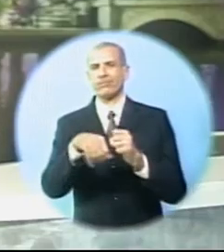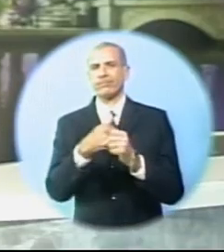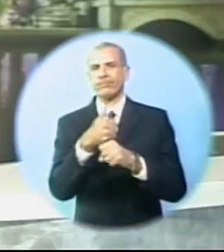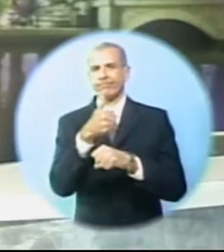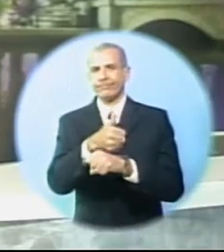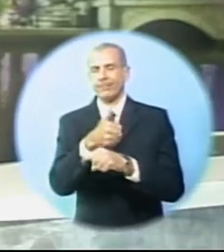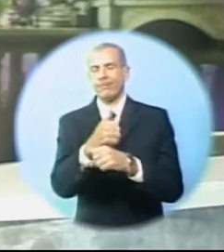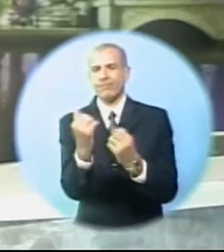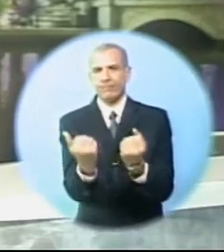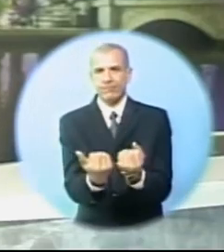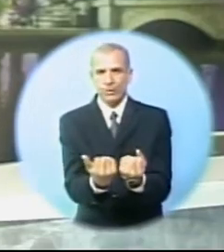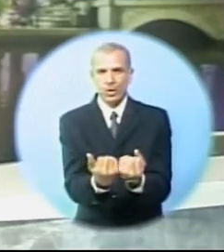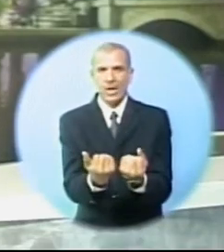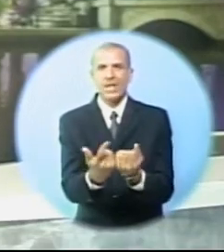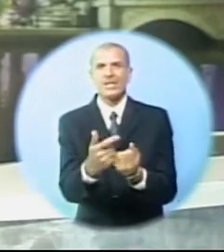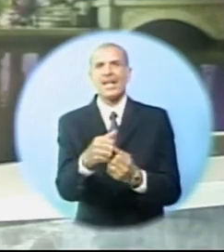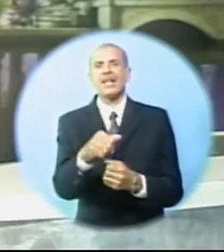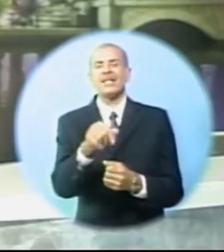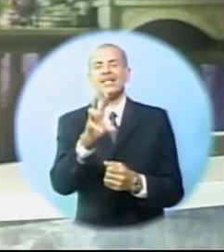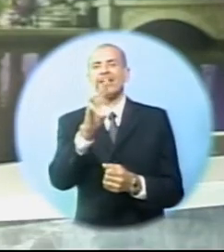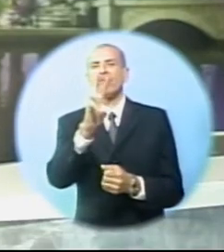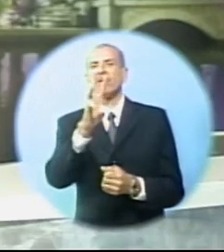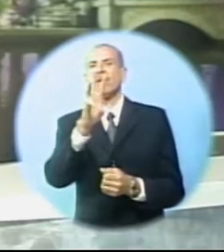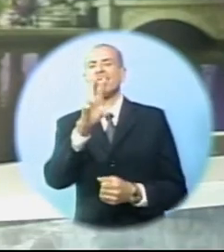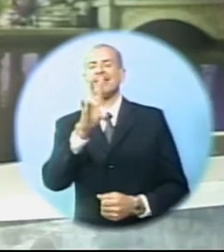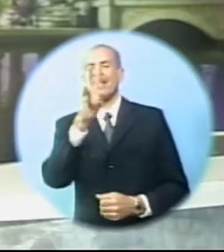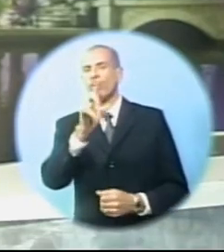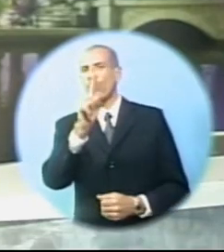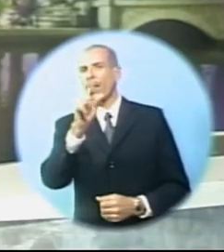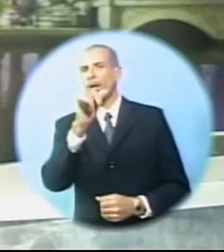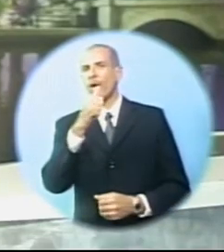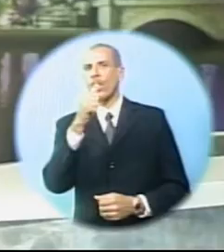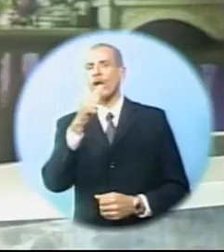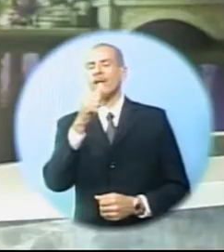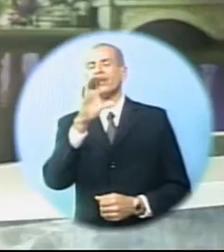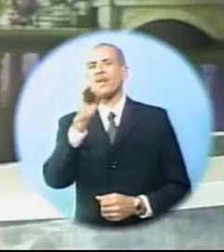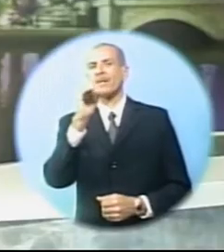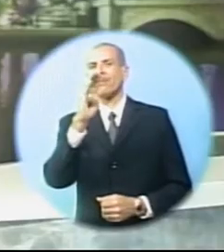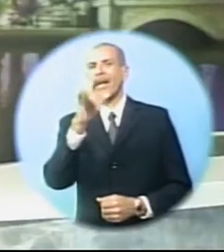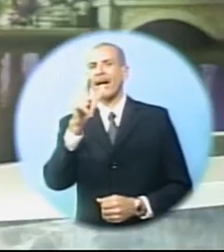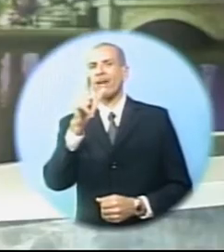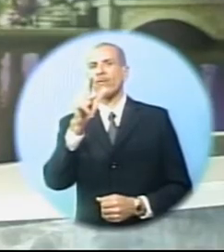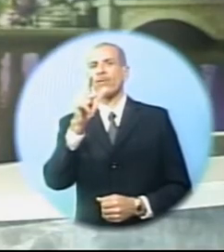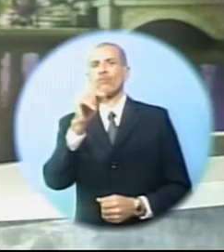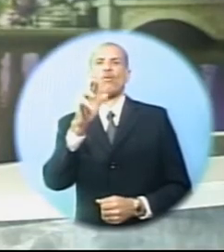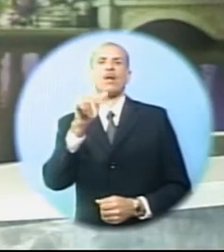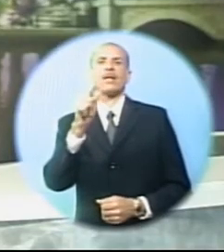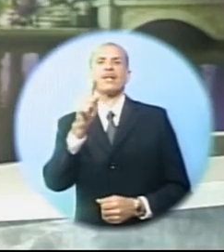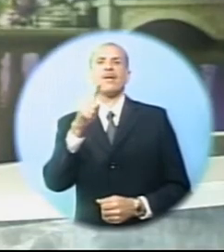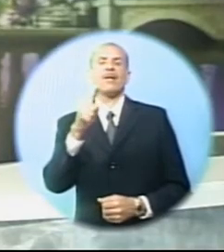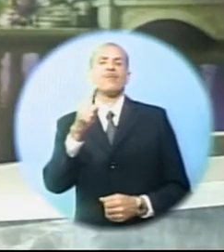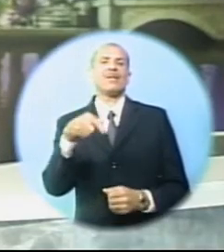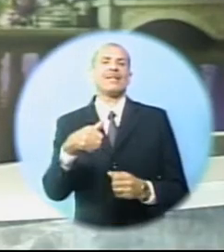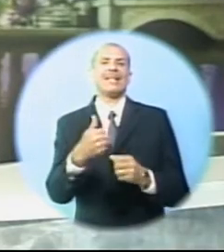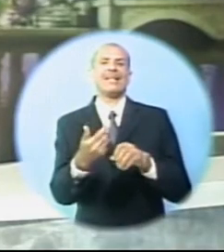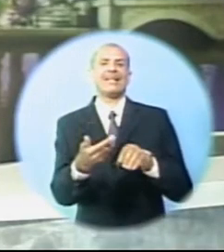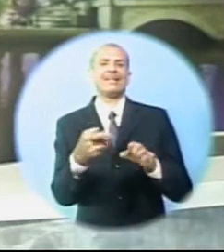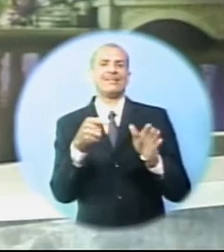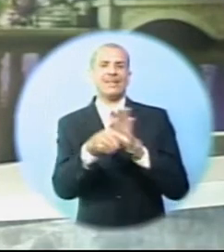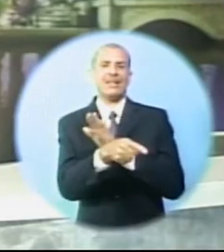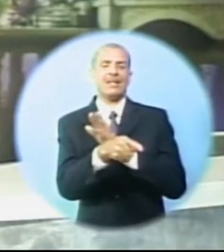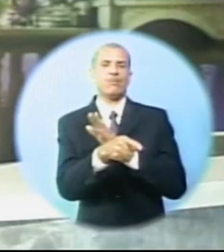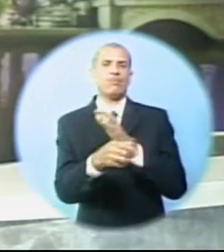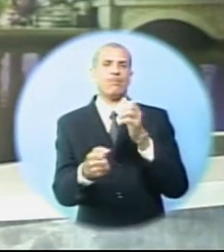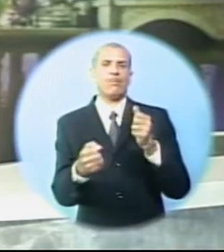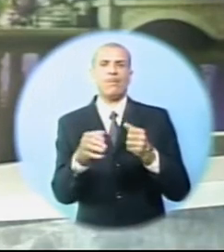charged 71-year-old Winston Blackett of Halls Road, Rottdundall, St. James, with causing death by dangerous driving.